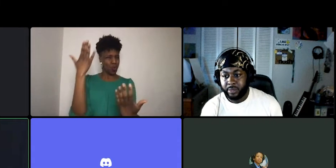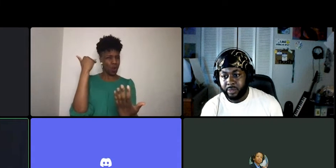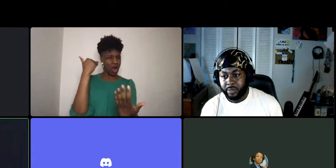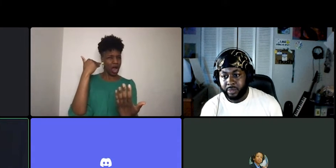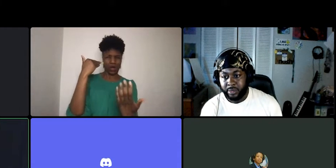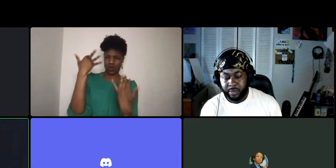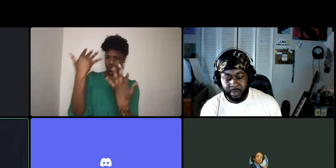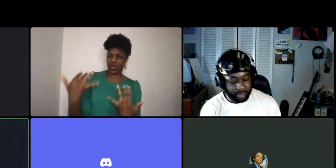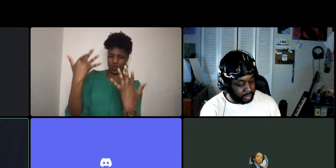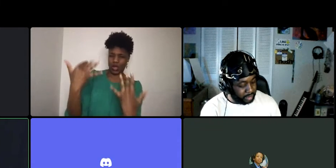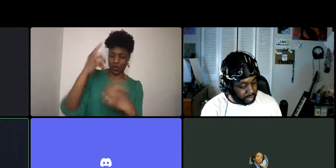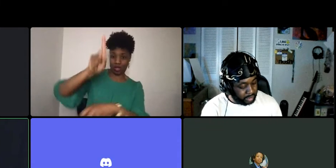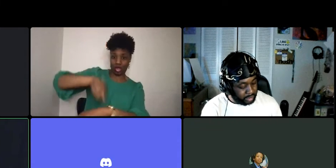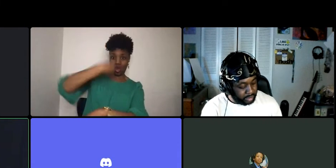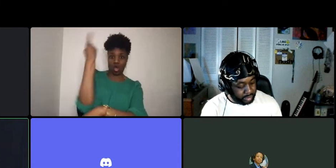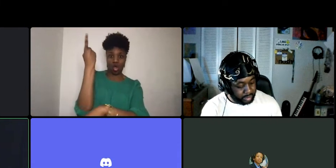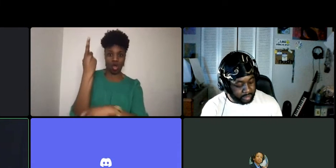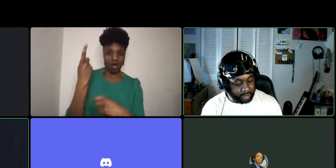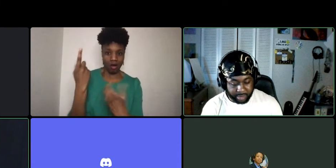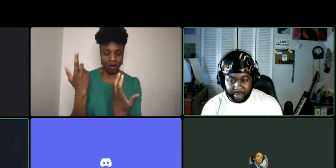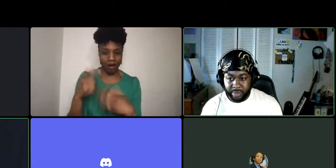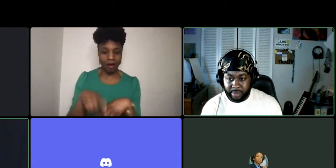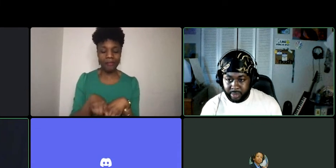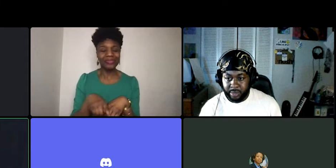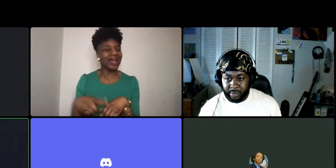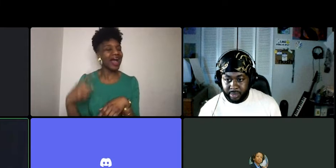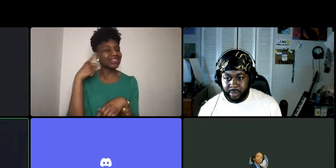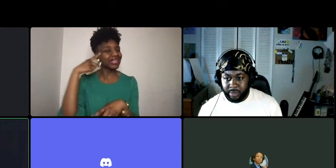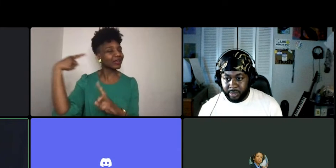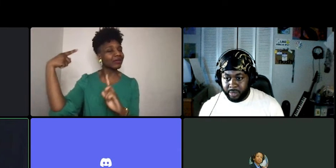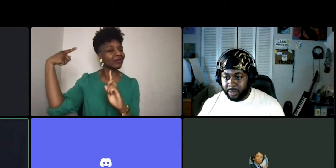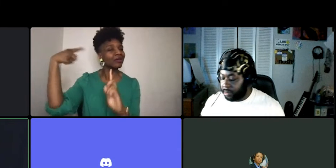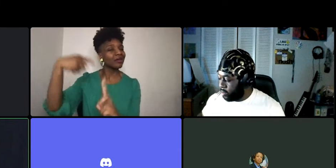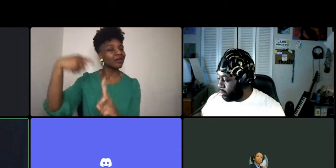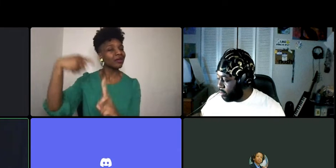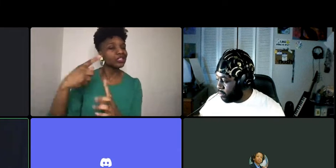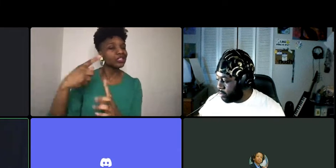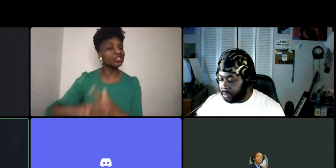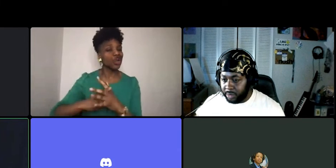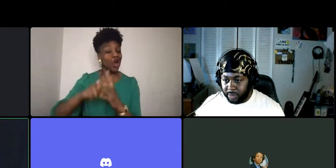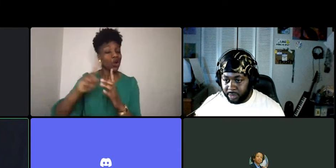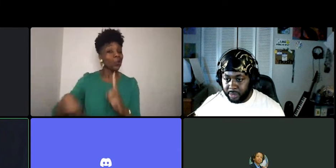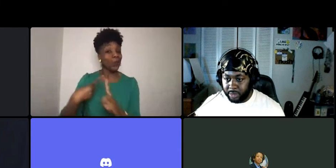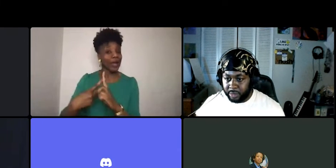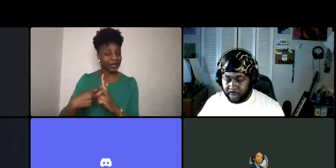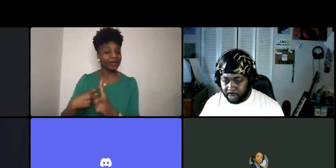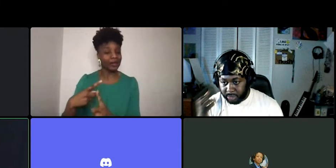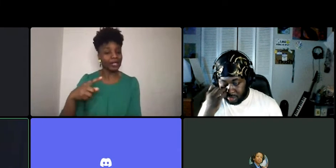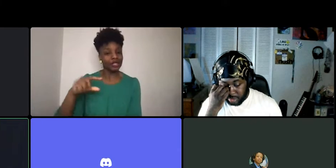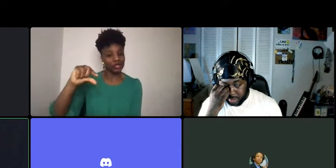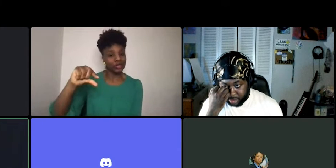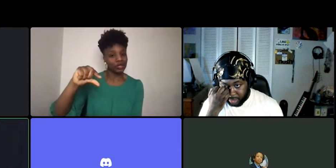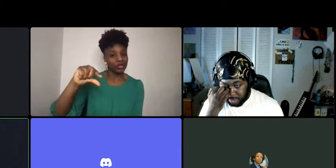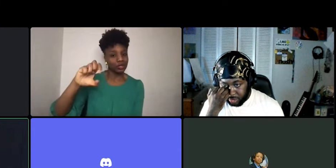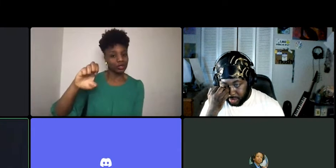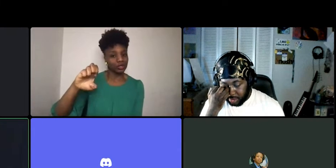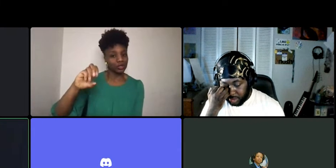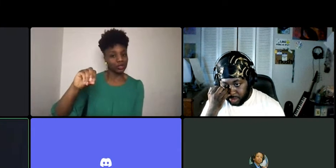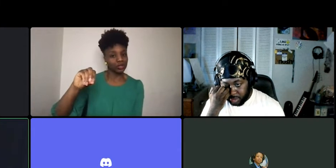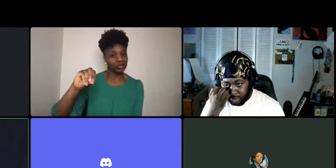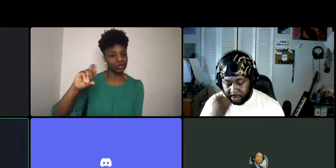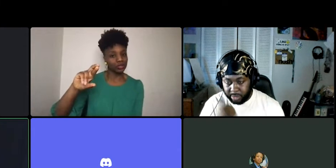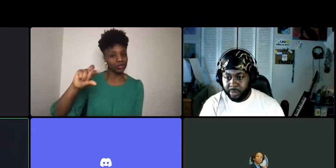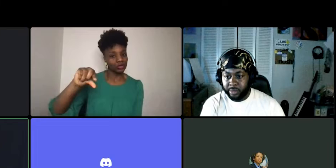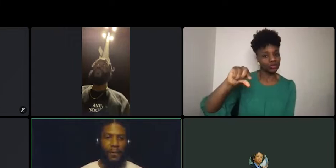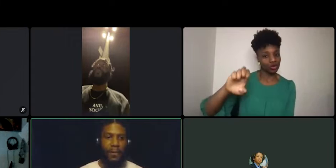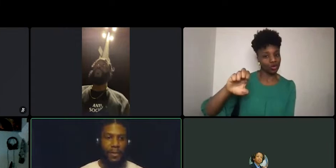when everybody saw it, I Hmm. think that there then began a lot of shifts, and people were starting